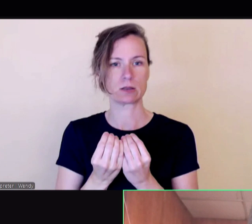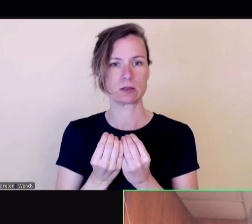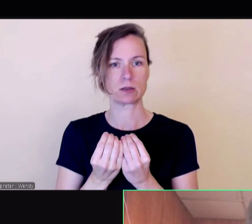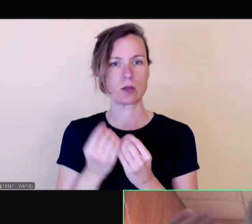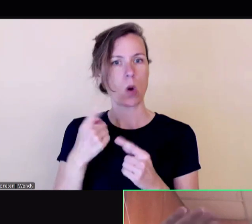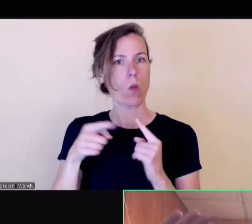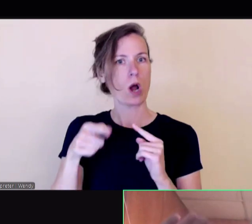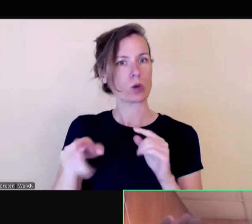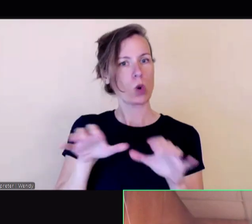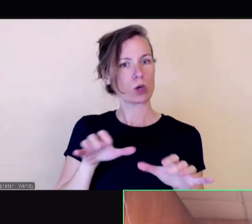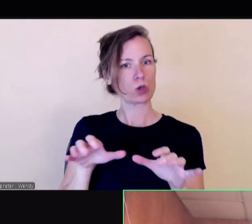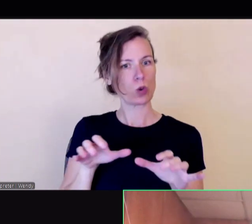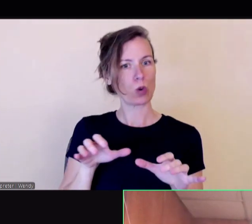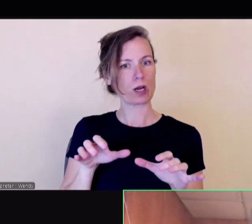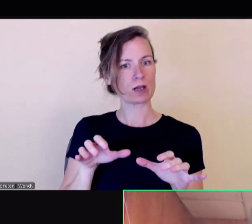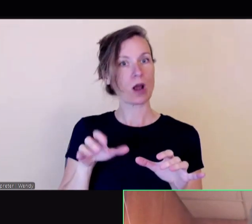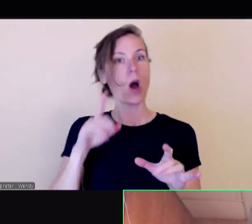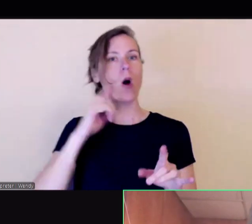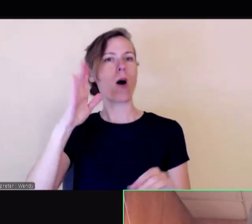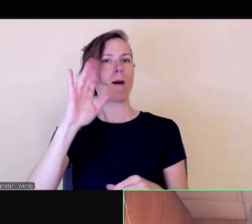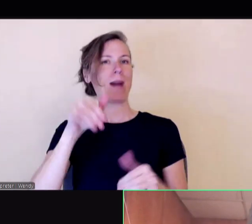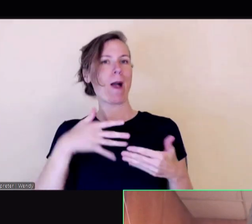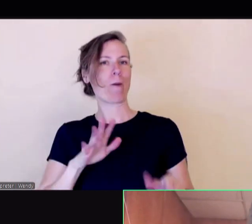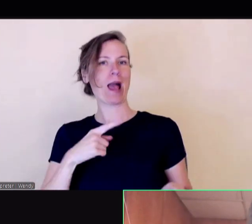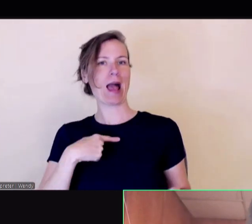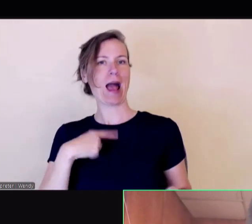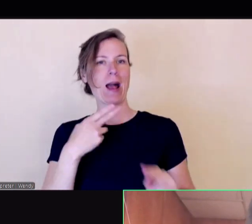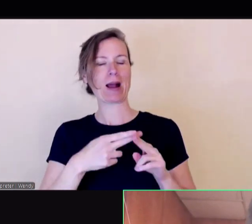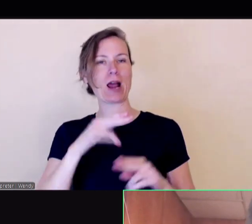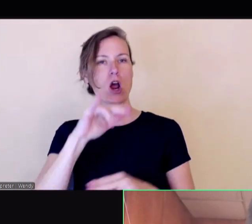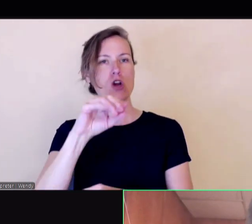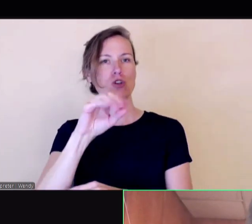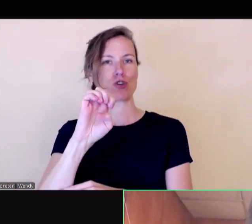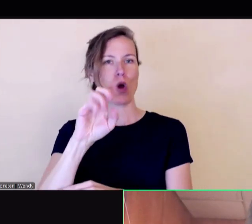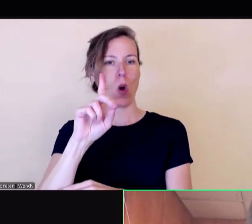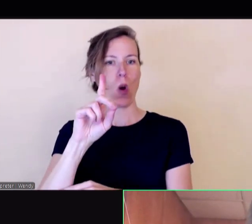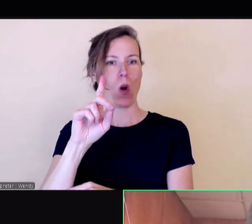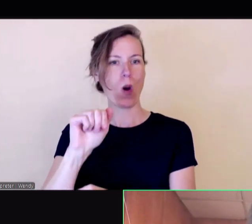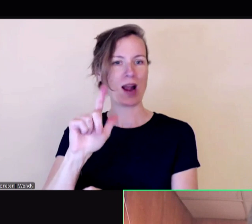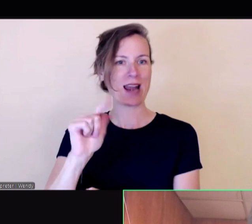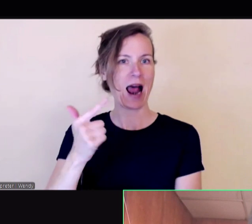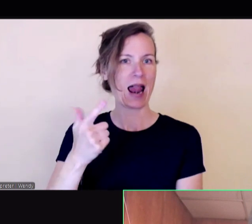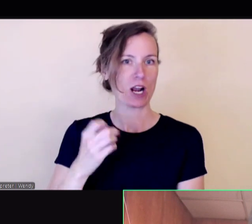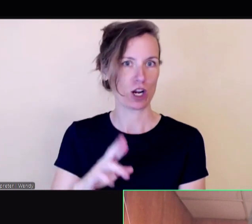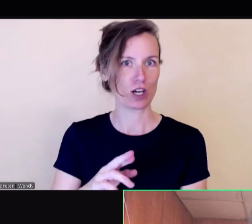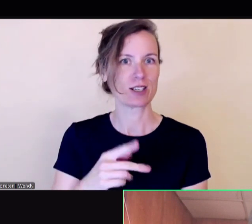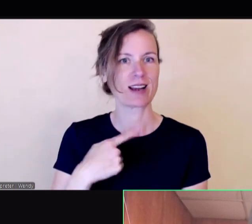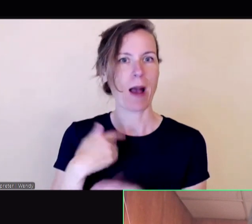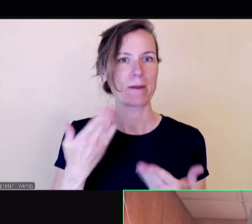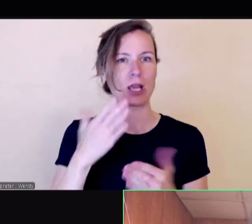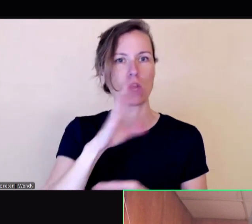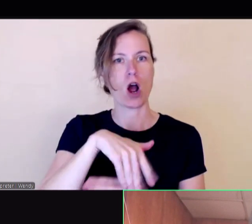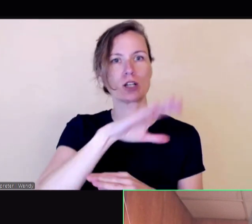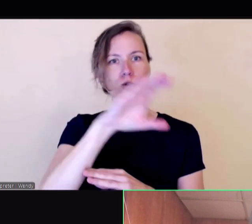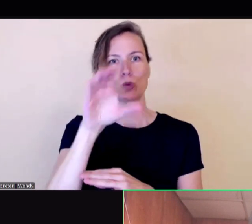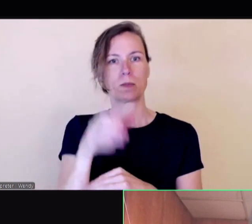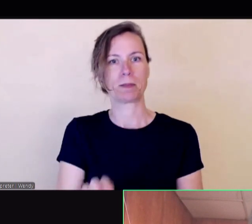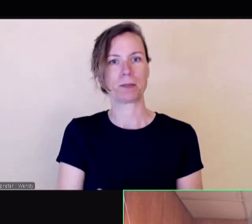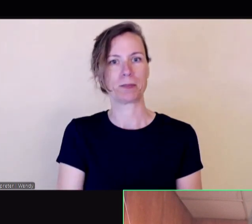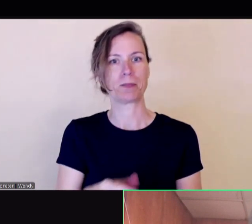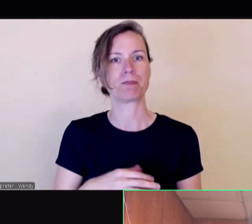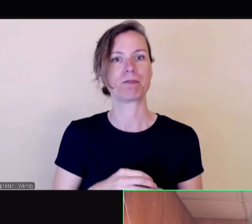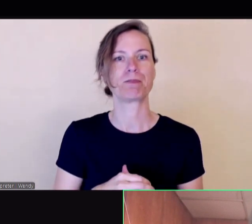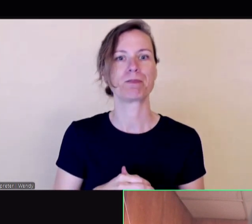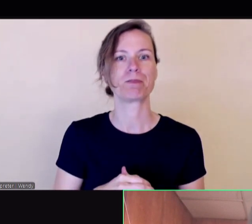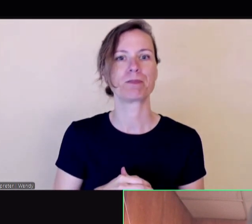were doing. Hi, this is Joe Gallagher, by the way, Ward 4. I'm zooming in virtually. I think we were still having